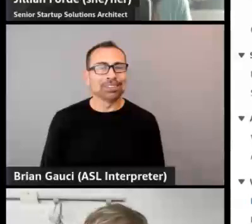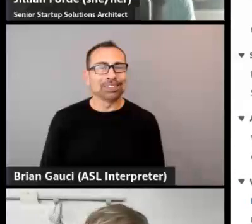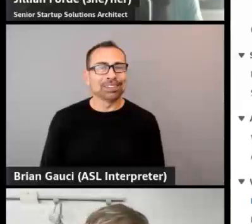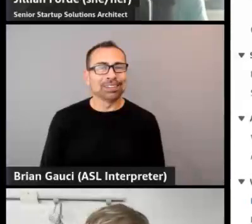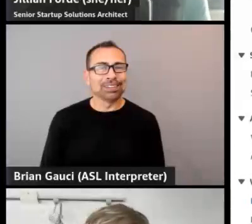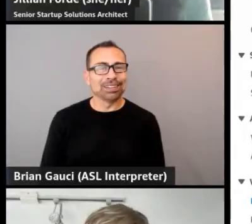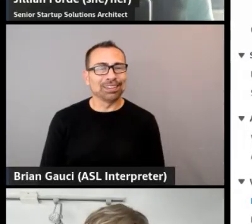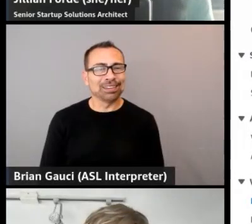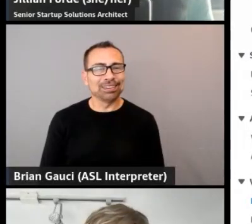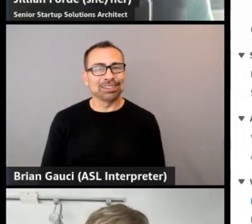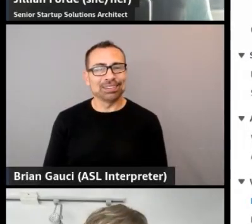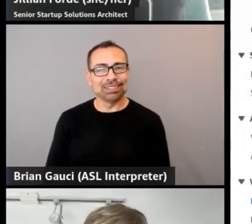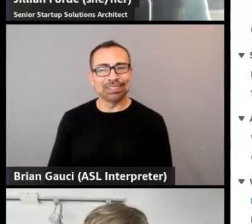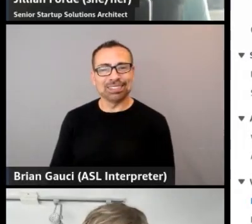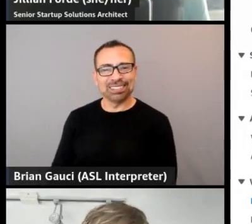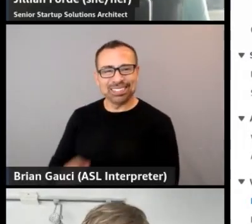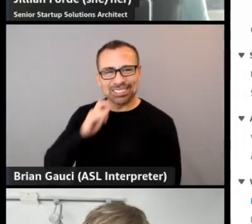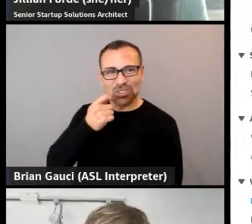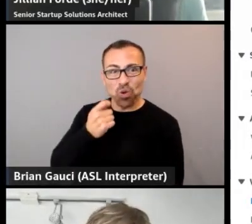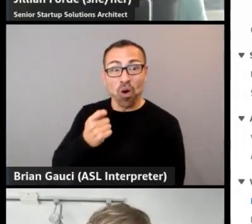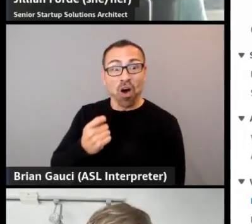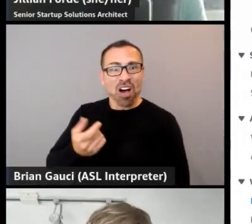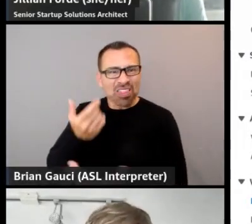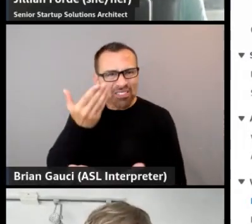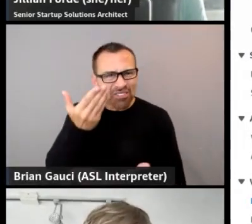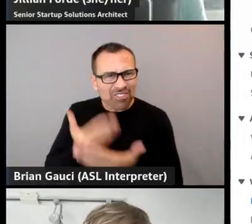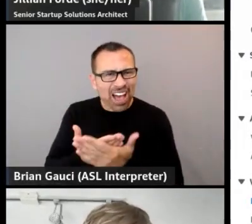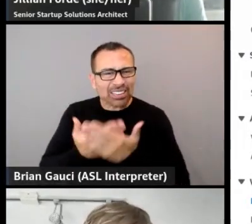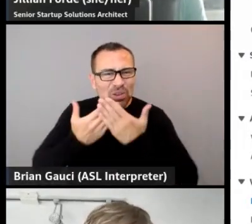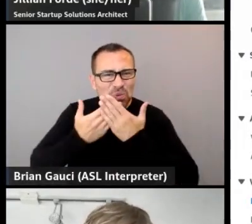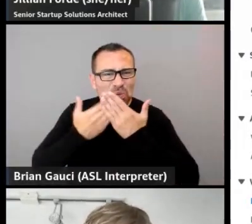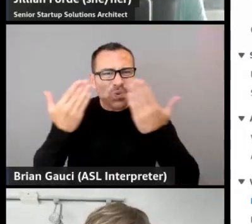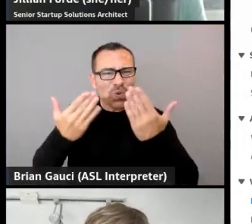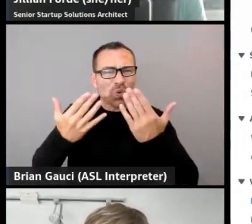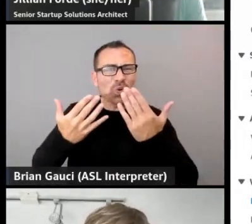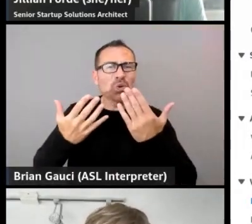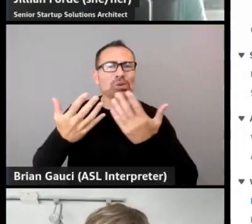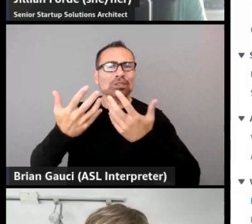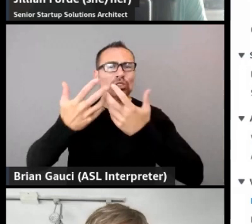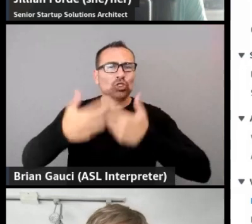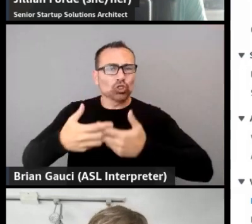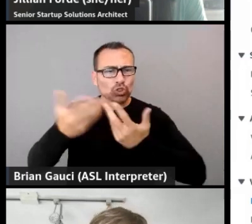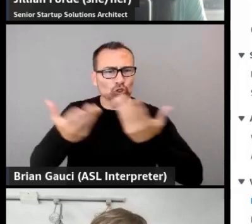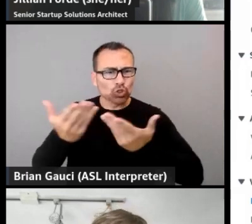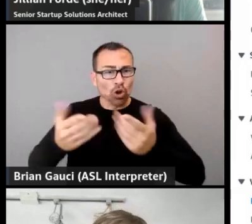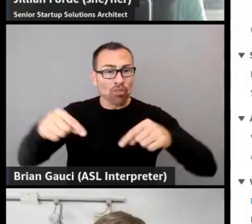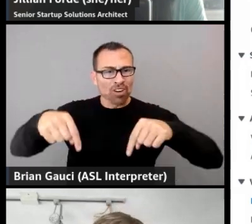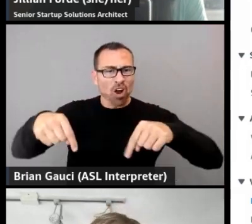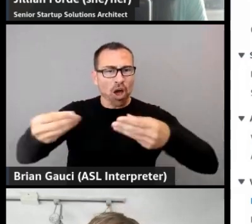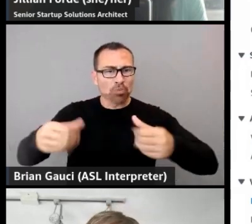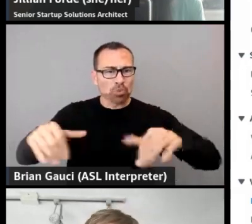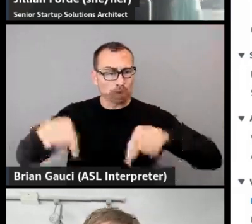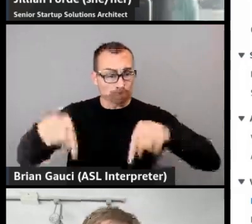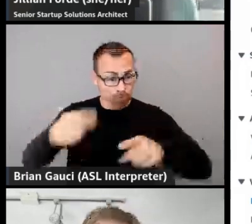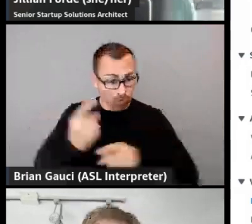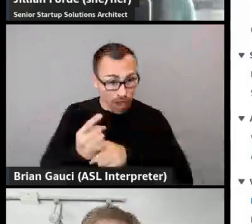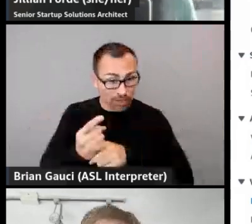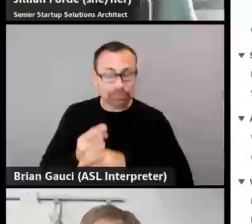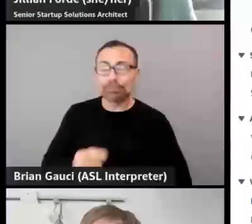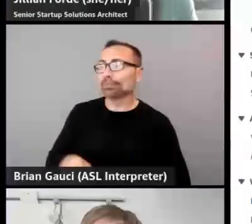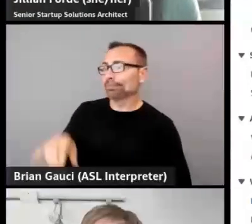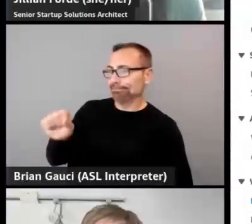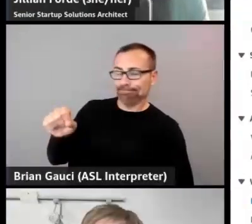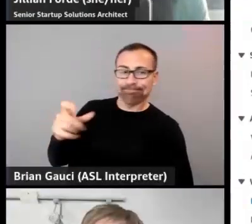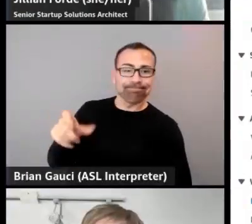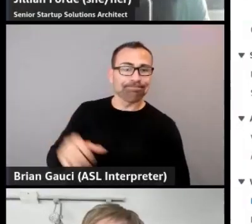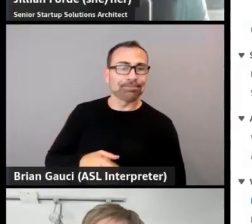ahead, you Jordan. said it's serverless. So like the whole thing end to end is completely serverless, yeah? Correct. Yes. Cool. Wow. Yeah, I can